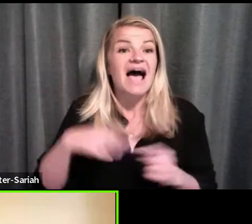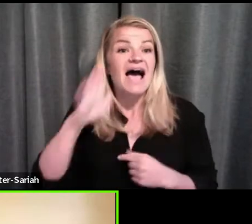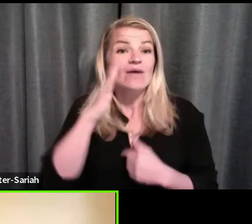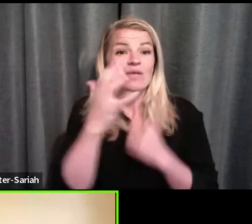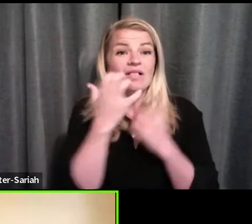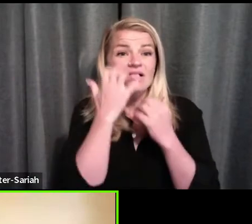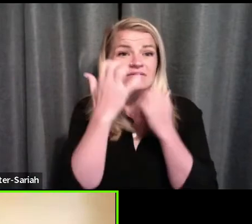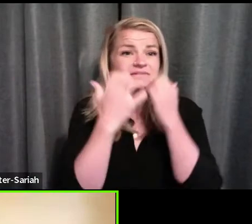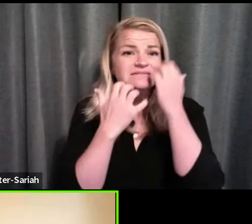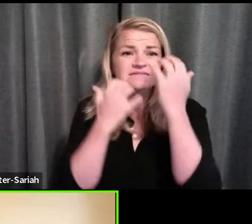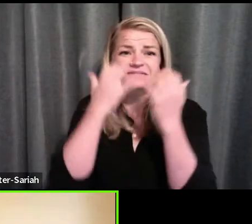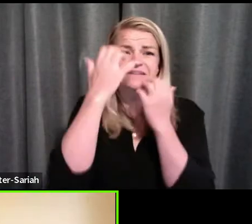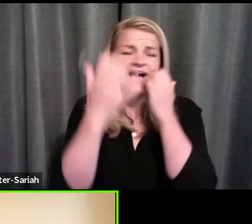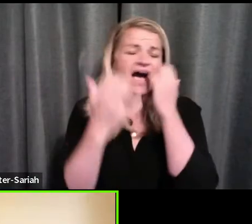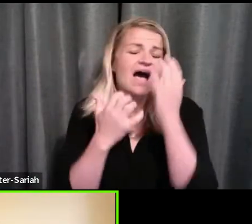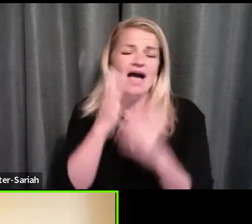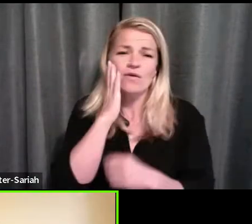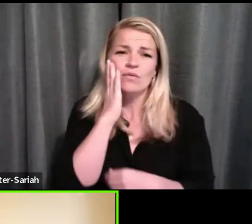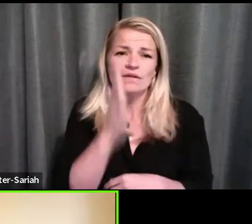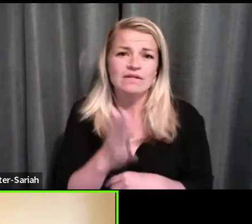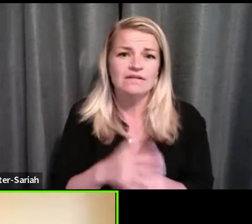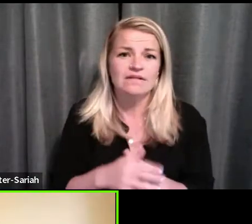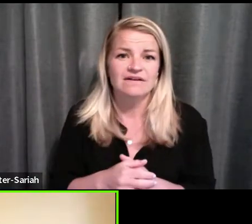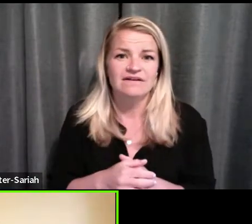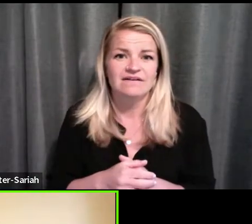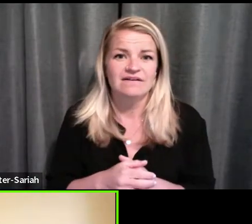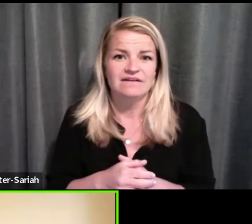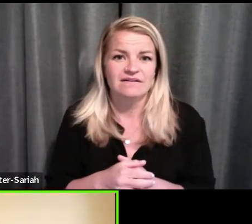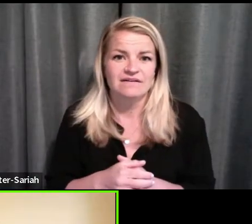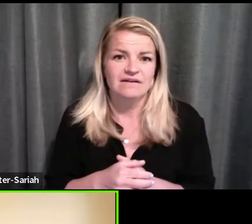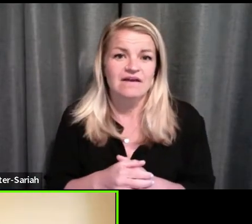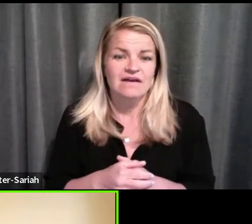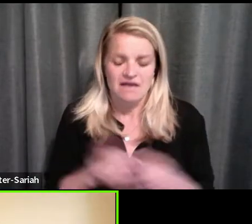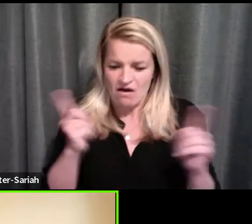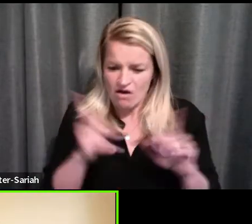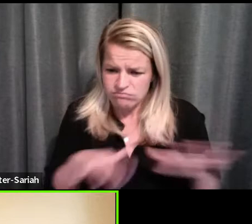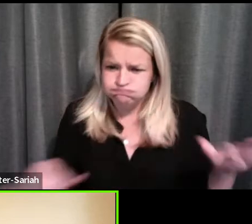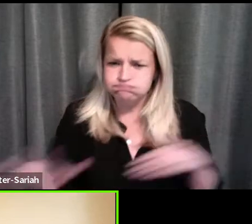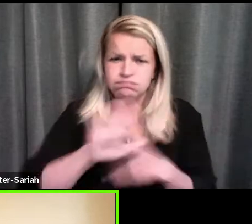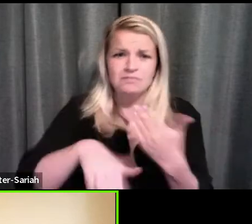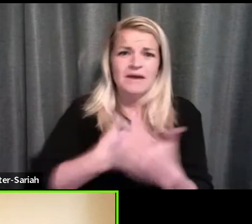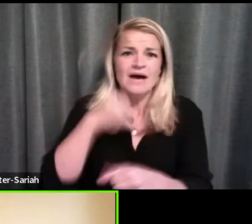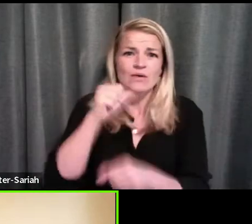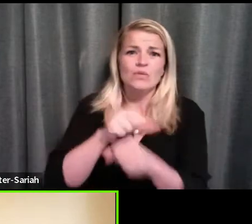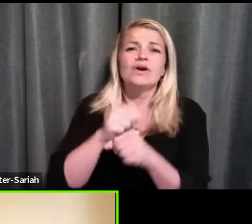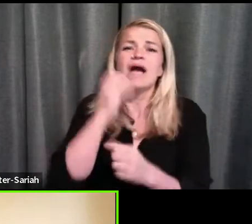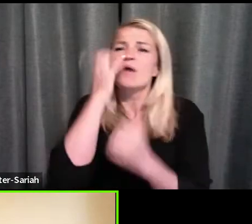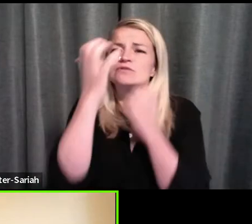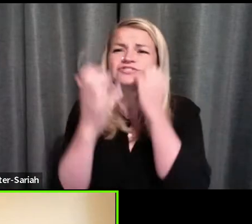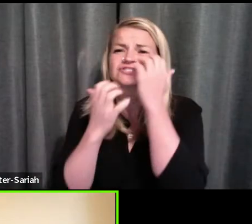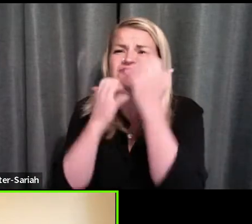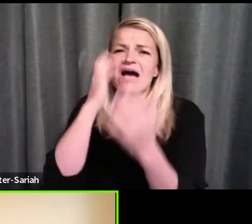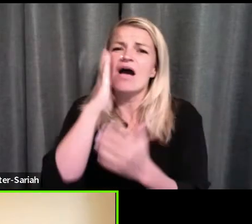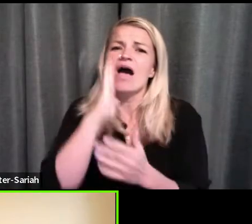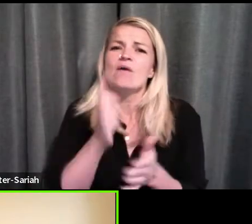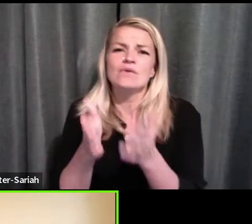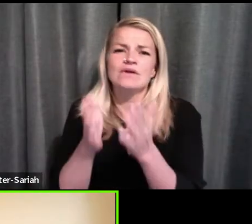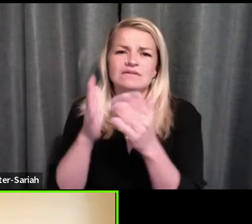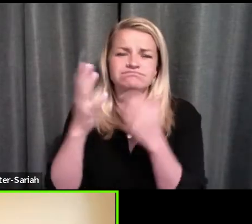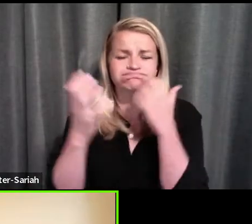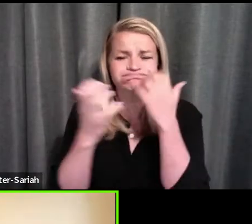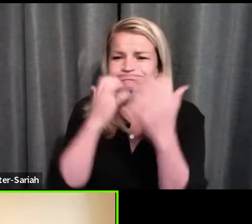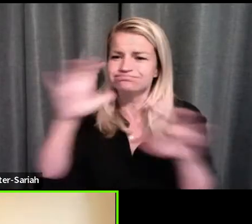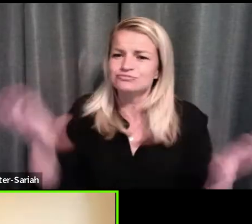are gonna shout. Sharp knife, short life, what I know is I'm no longer going to